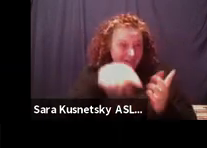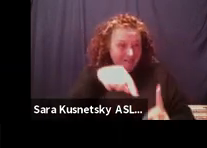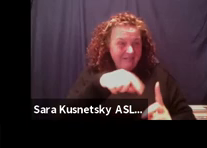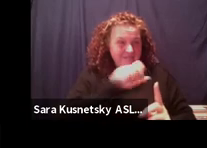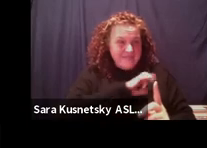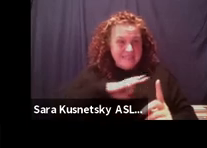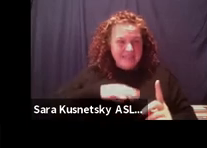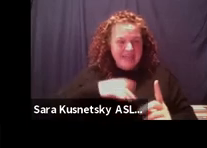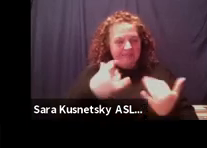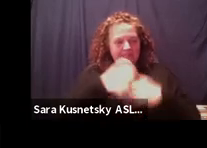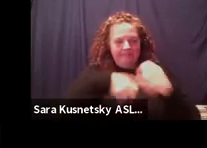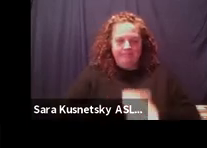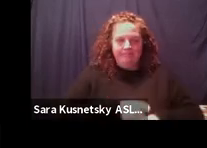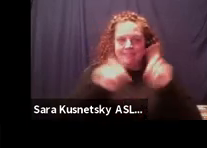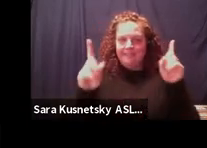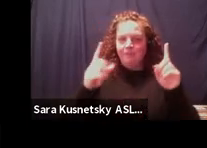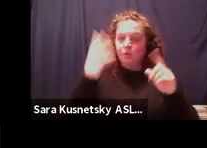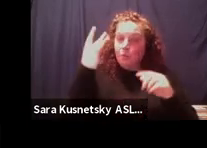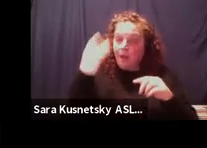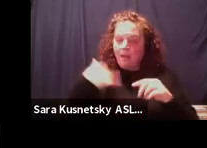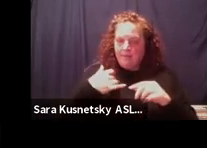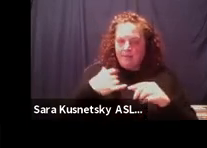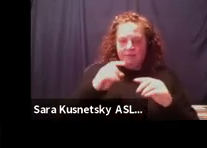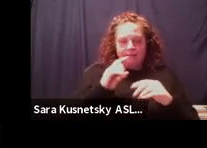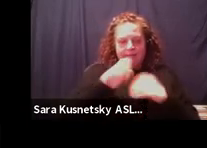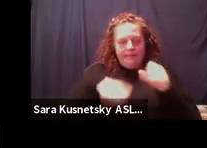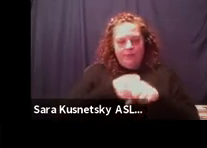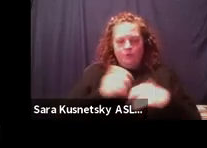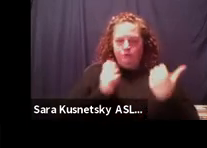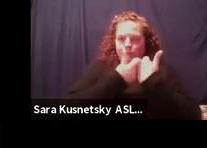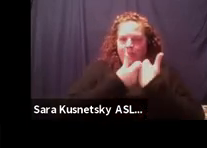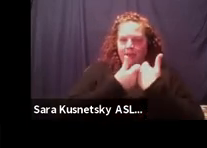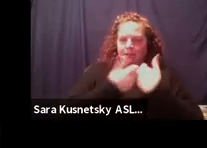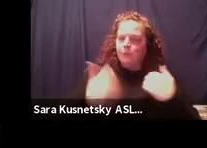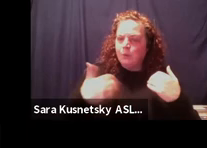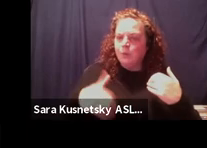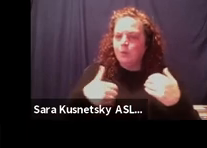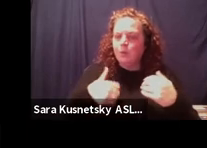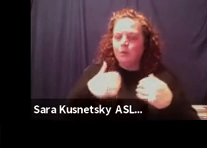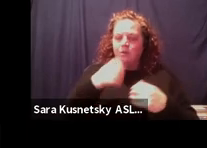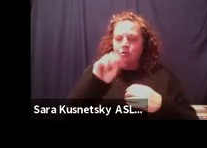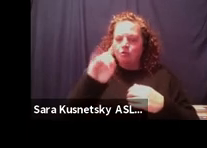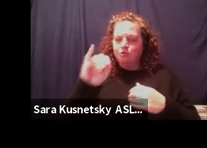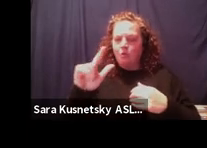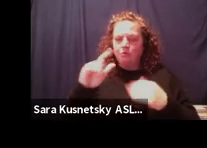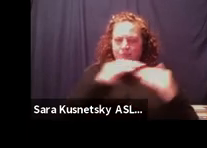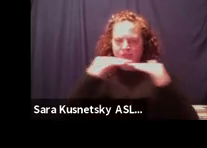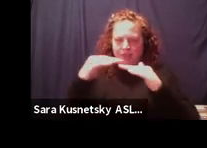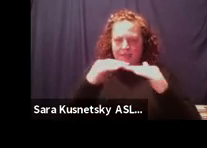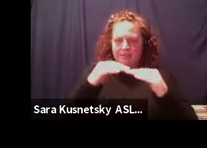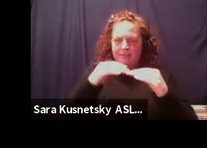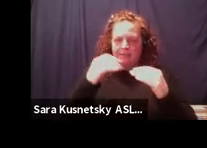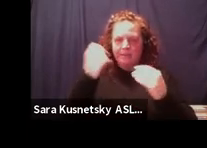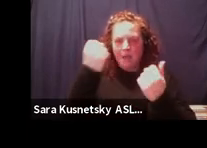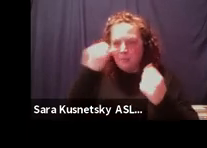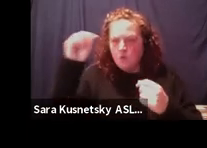different. We're coming off a really challenging year that saw a renewed social justice movement and a long overdue racial reckoning that